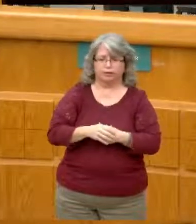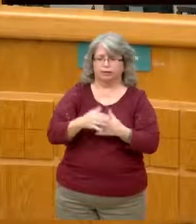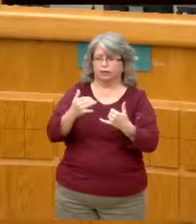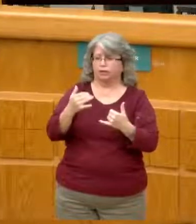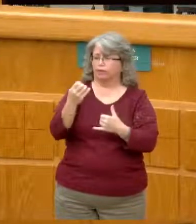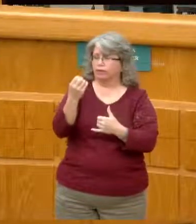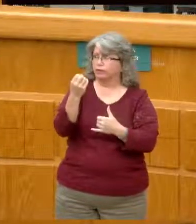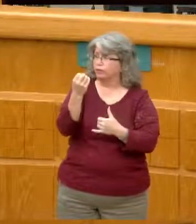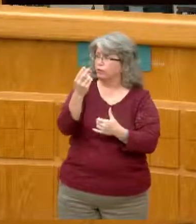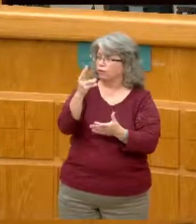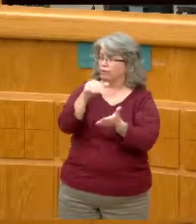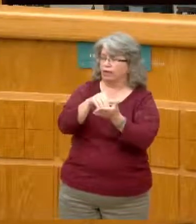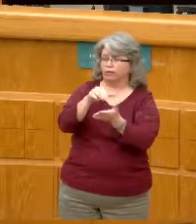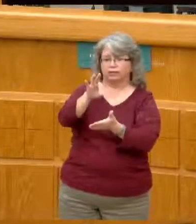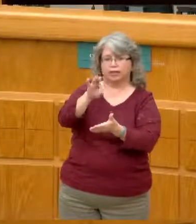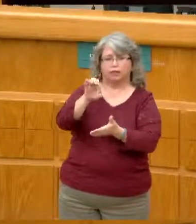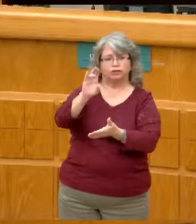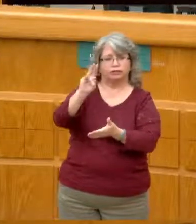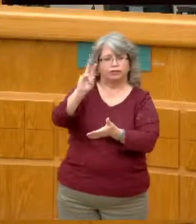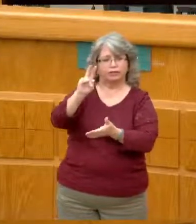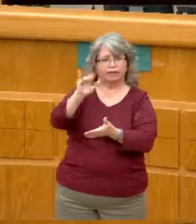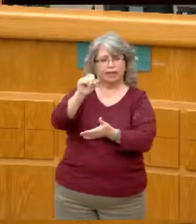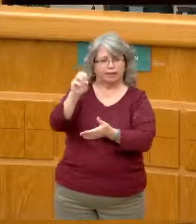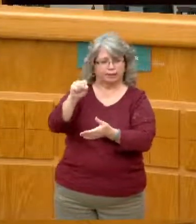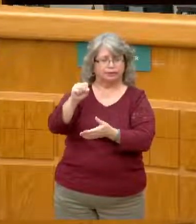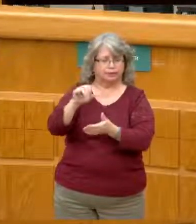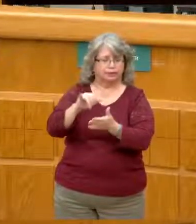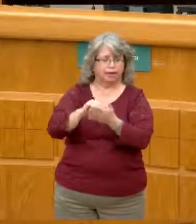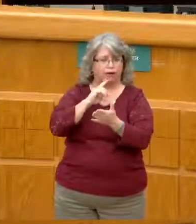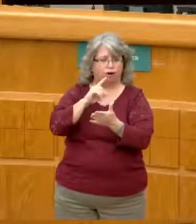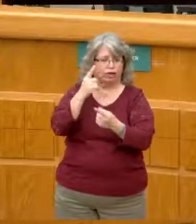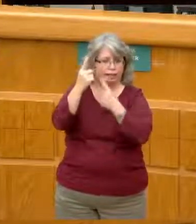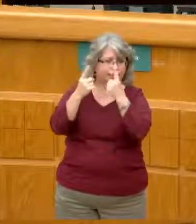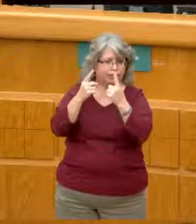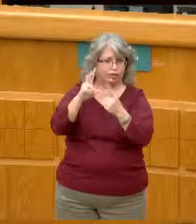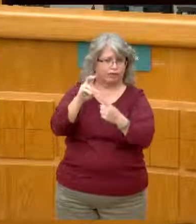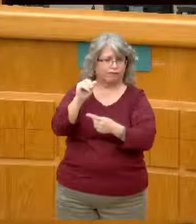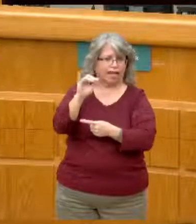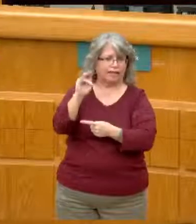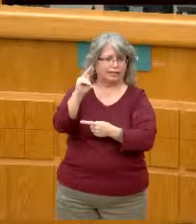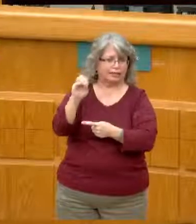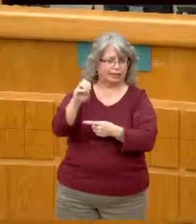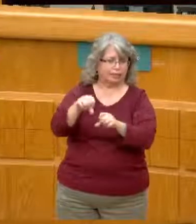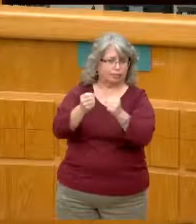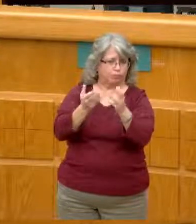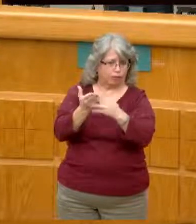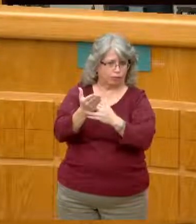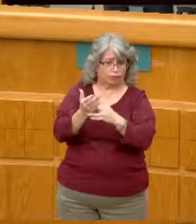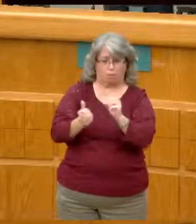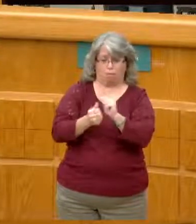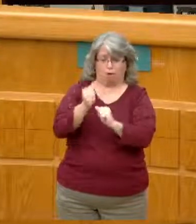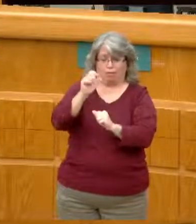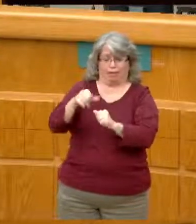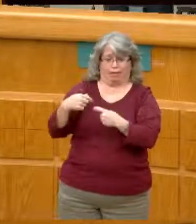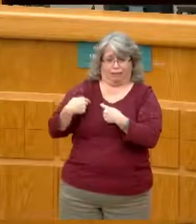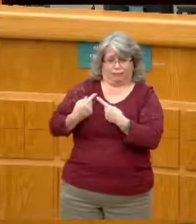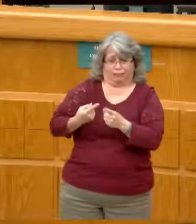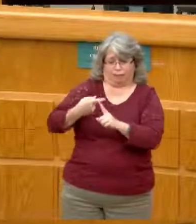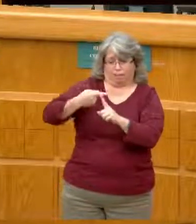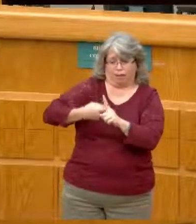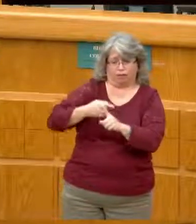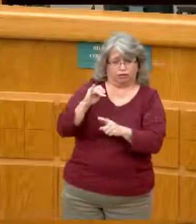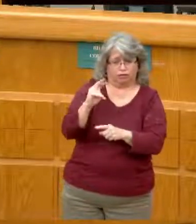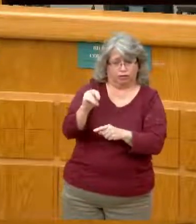12,917 cases that have been considered vaccine breakthrough. And most of them were collected in this past month of January. There's